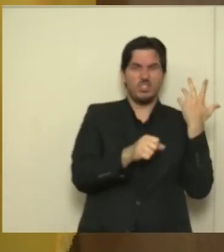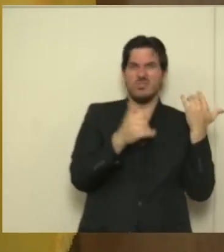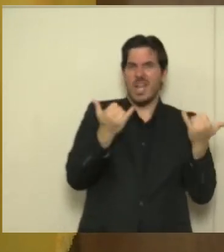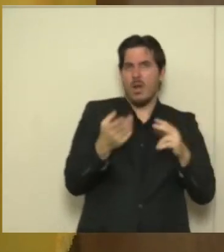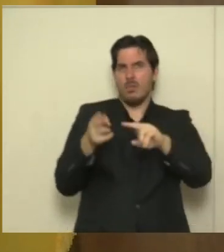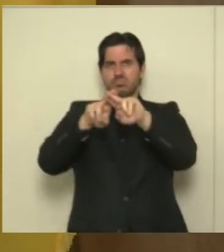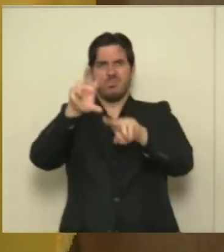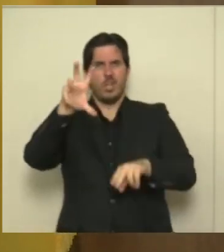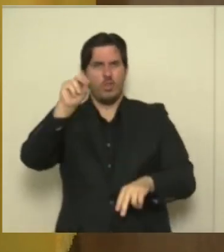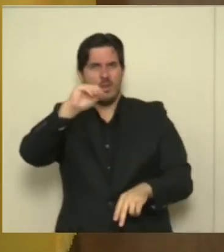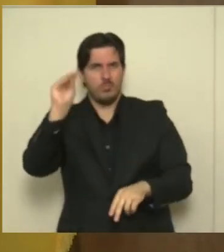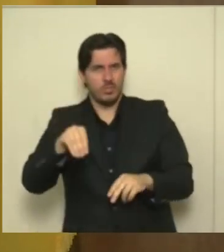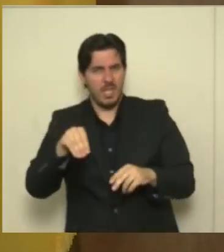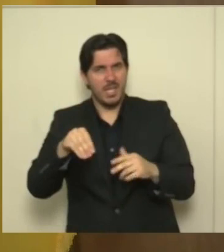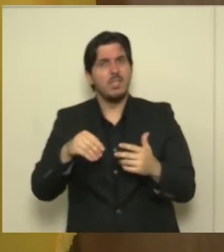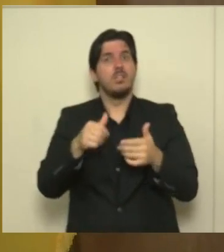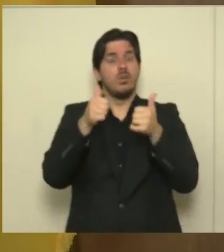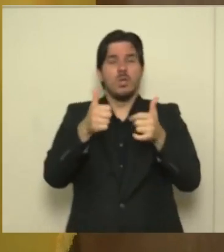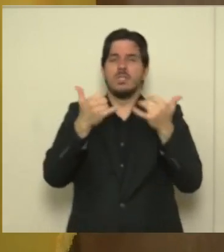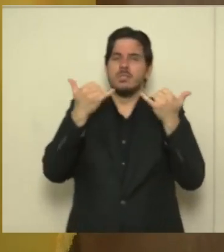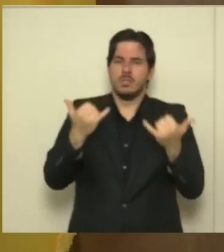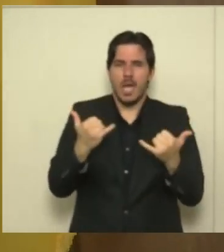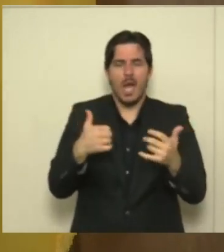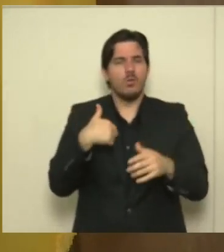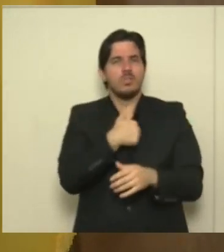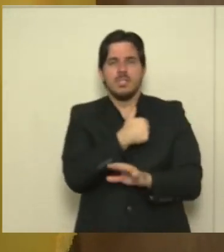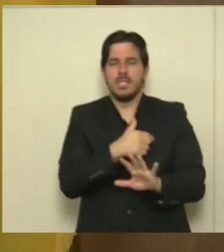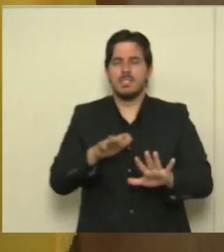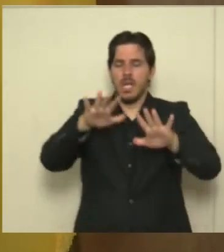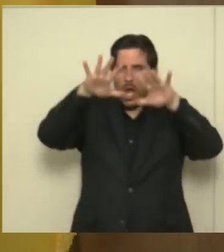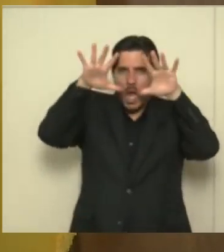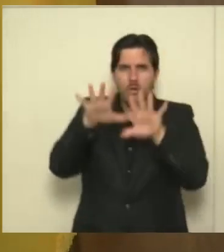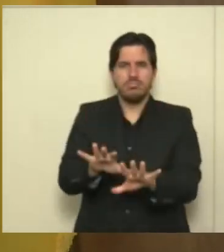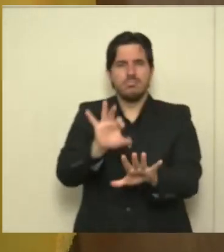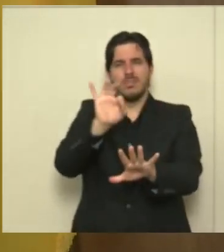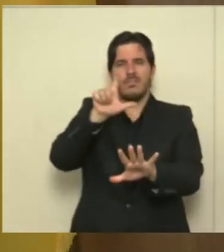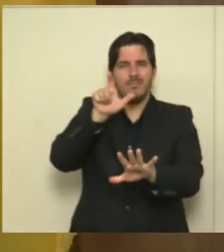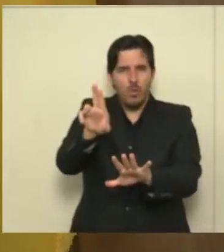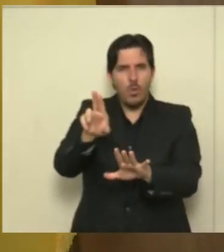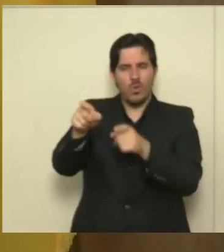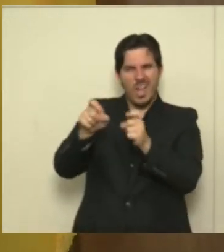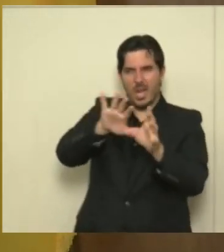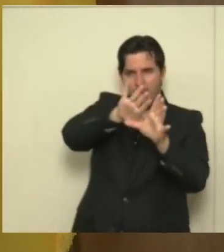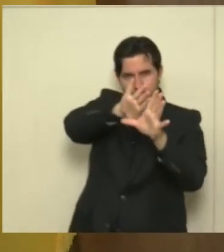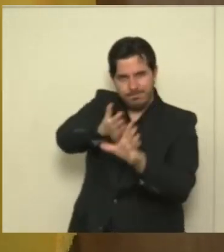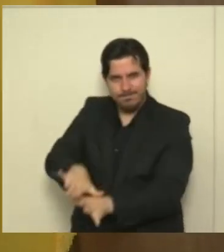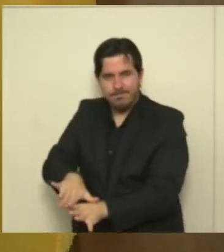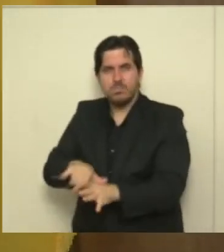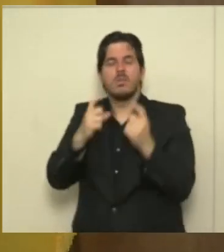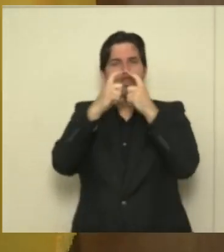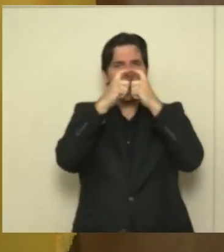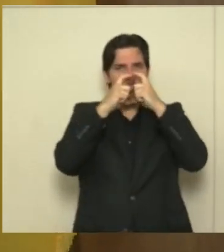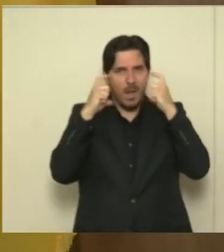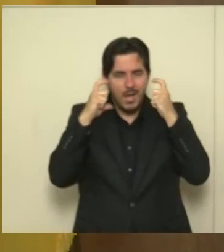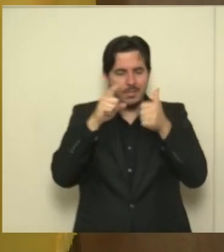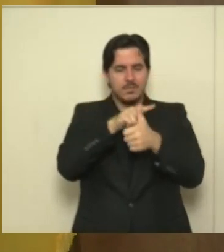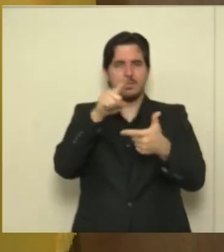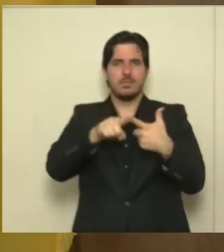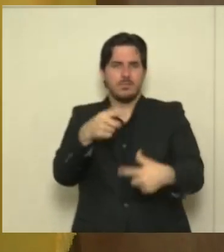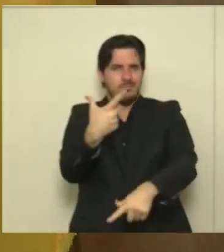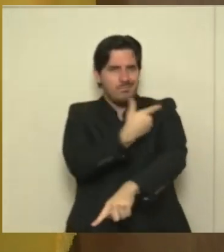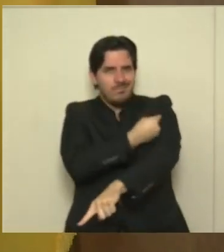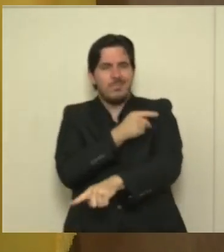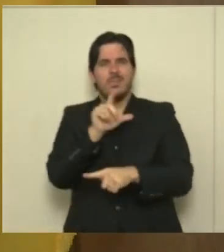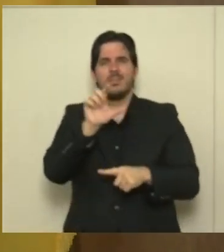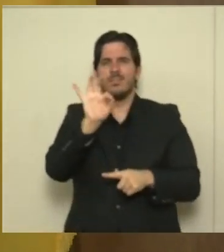October. Let's crush flu. Let's keep our masks on, let's get our flu vaccines, and let's make sure that we don't